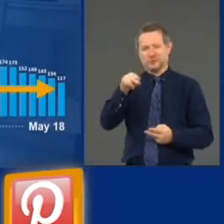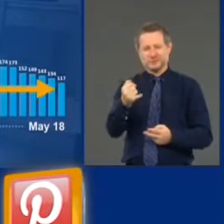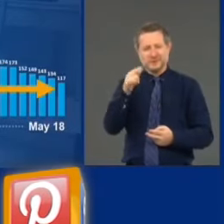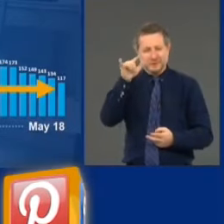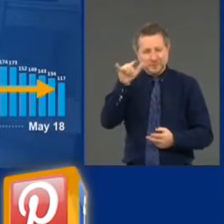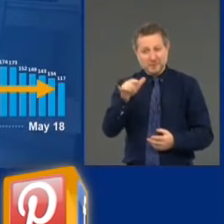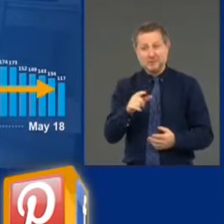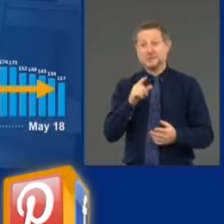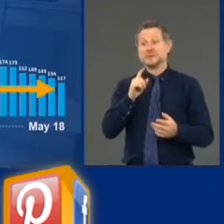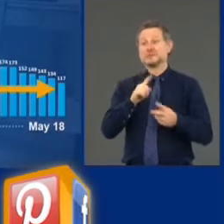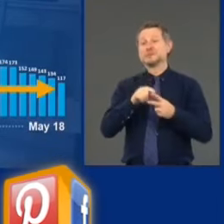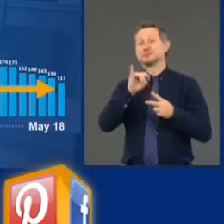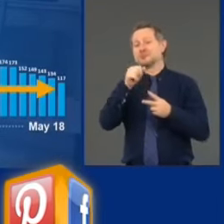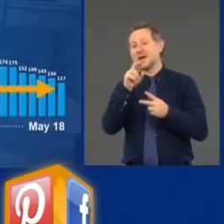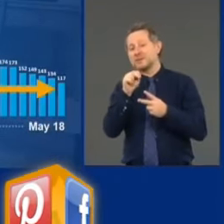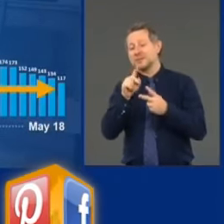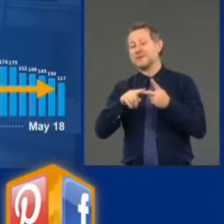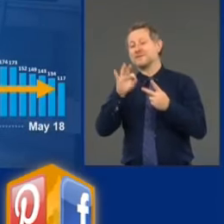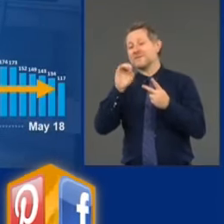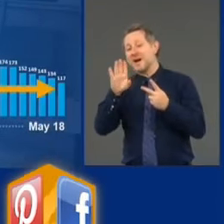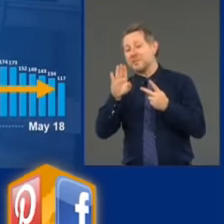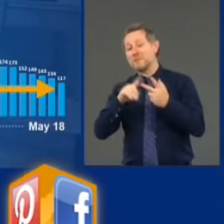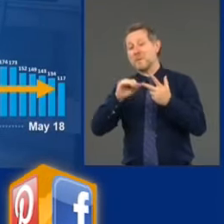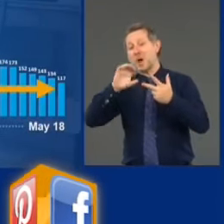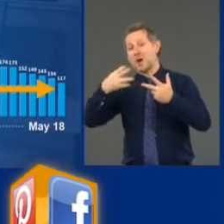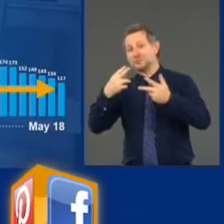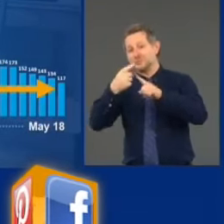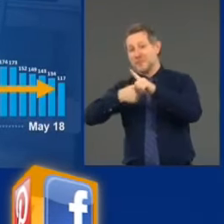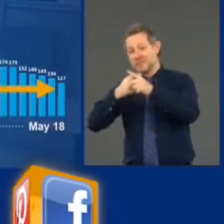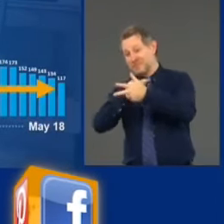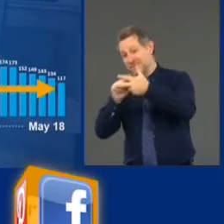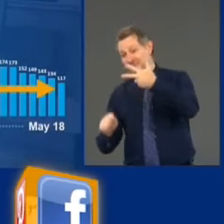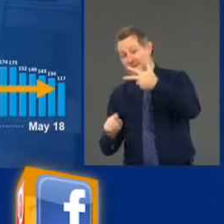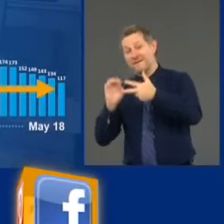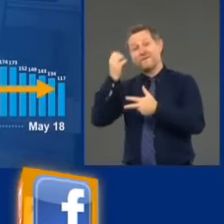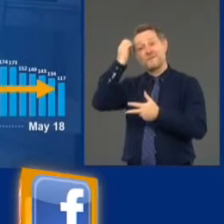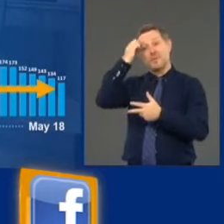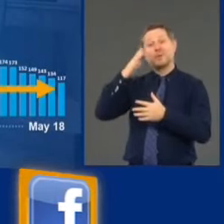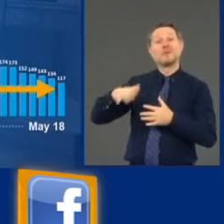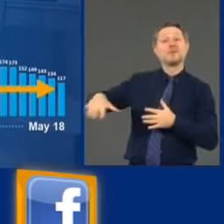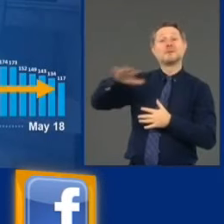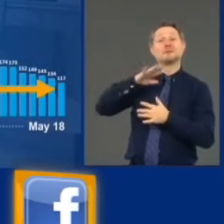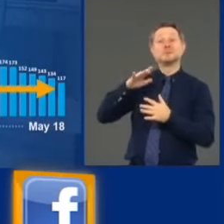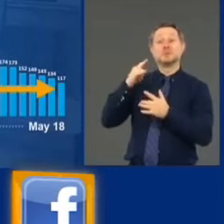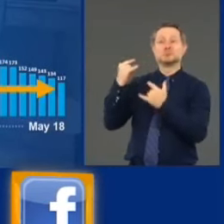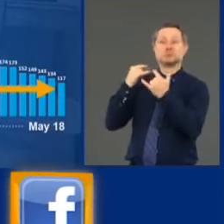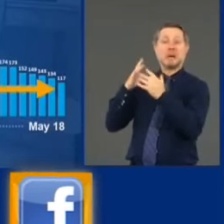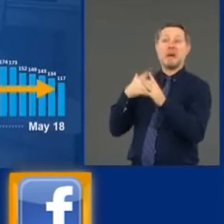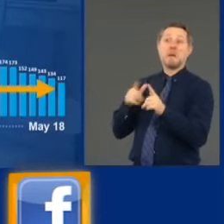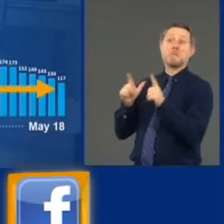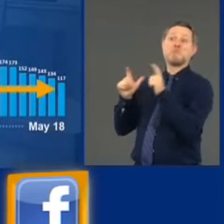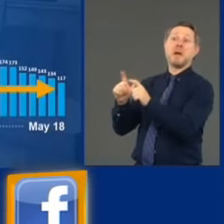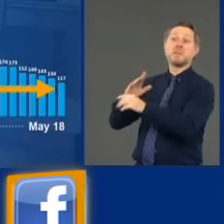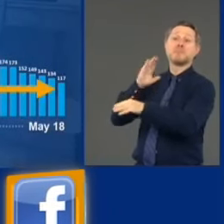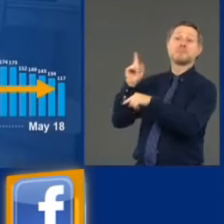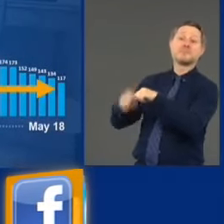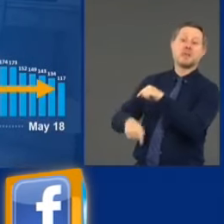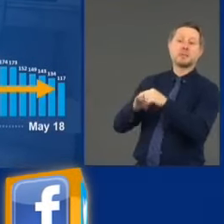Europe travel ban started mid-March. By that time, 3 million Europeans had